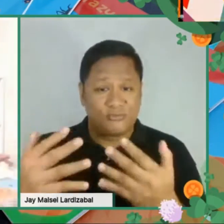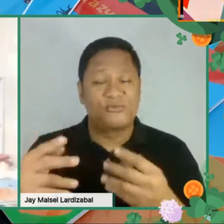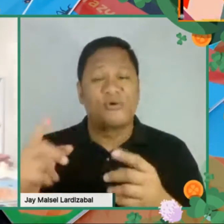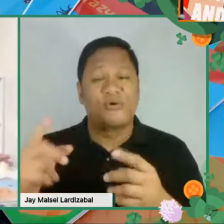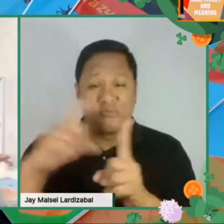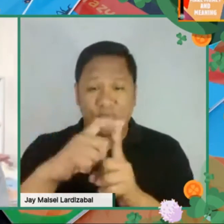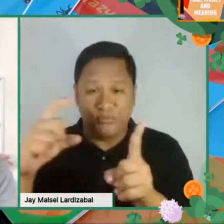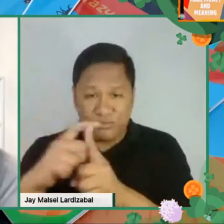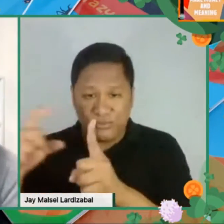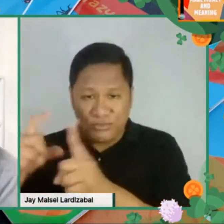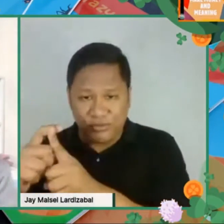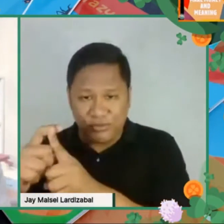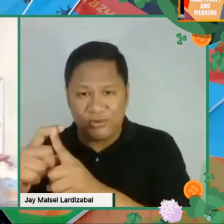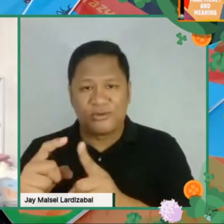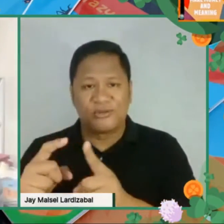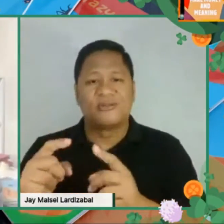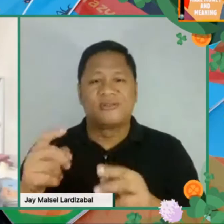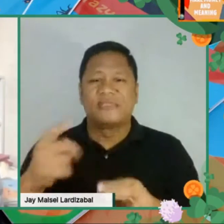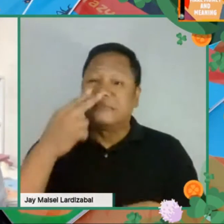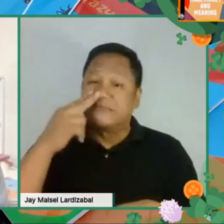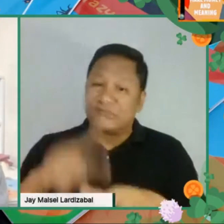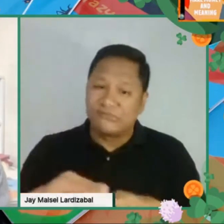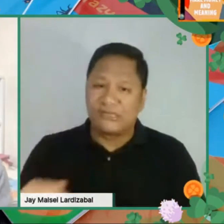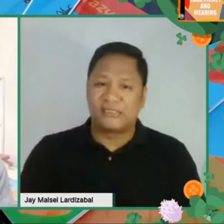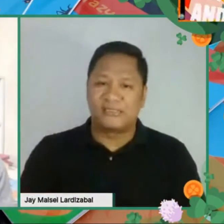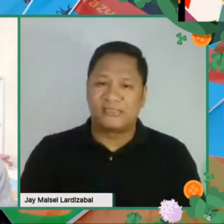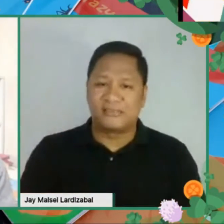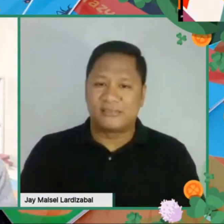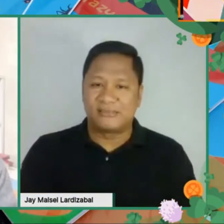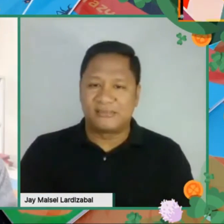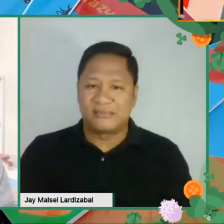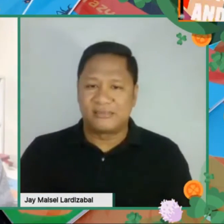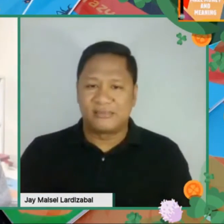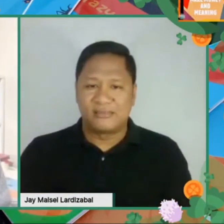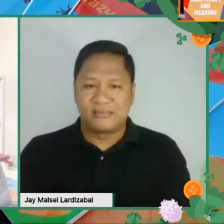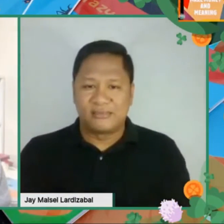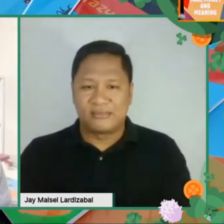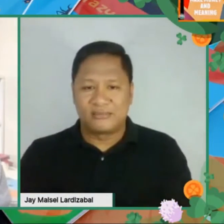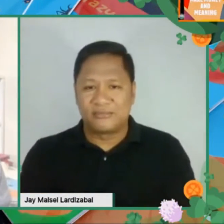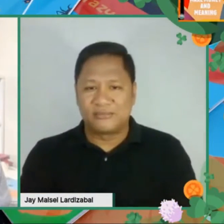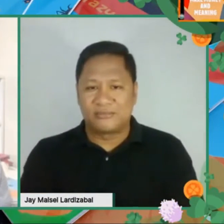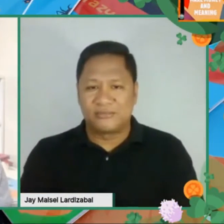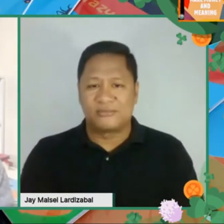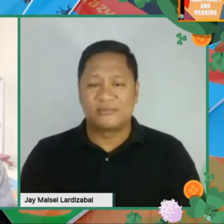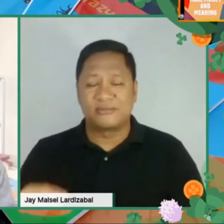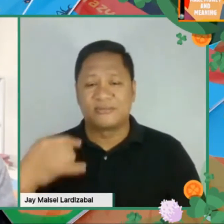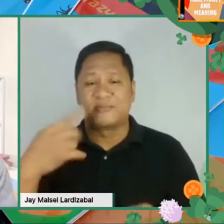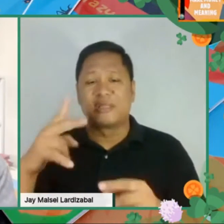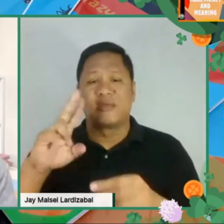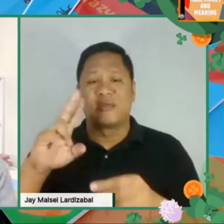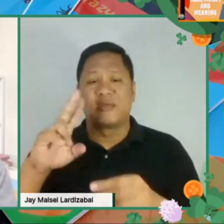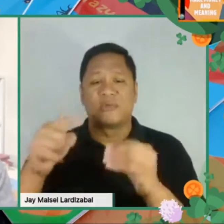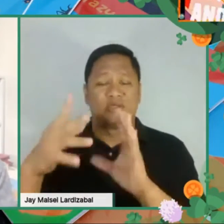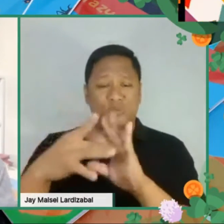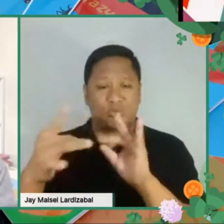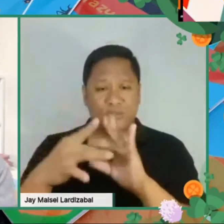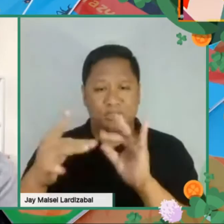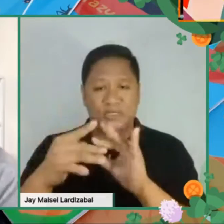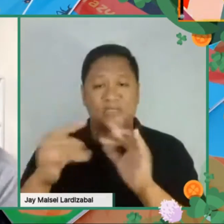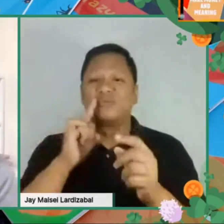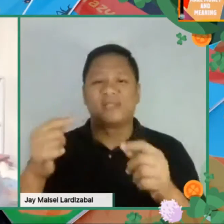like, it's really fun. Reading aloud kasi yung alliteration niya in the story, nakakatawa.